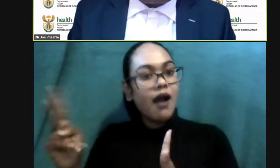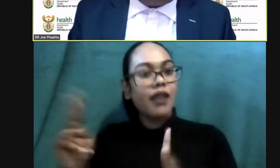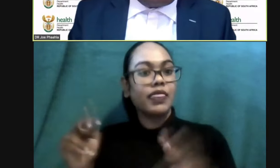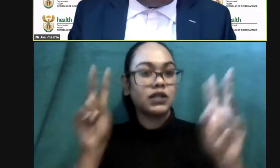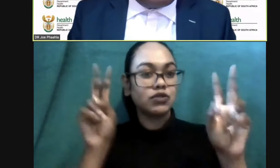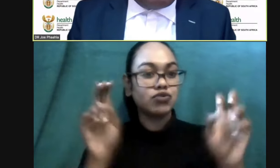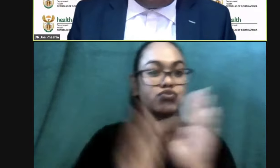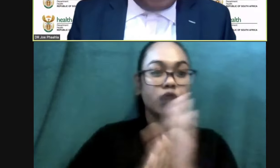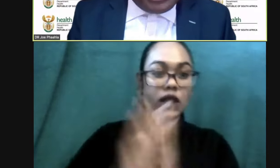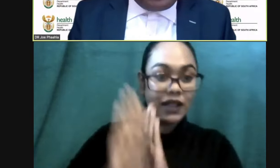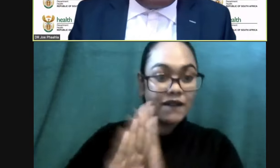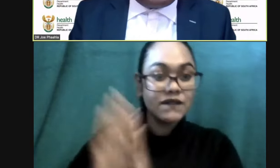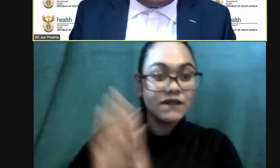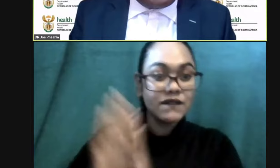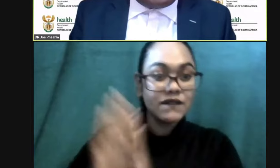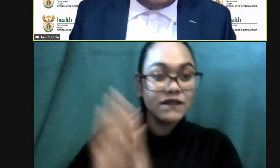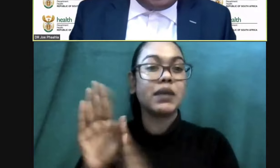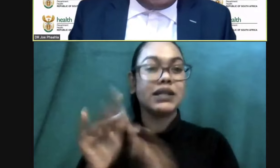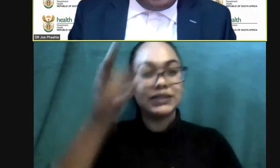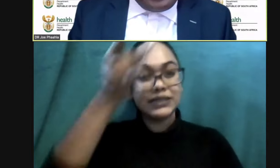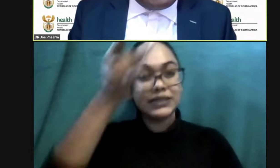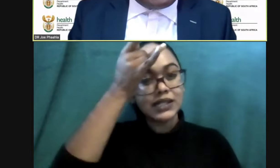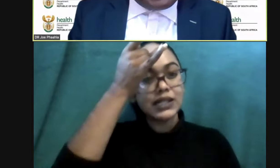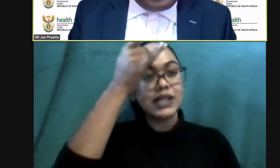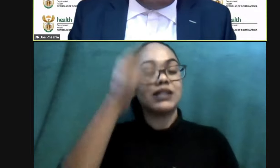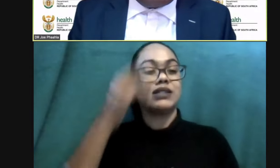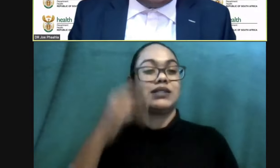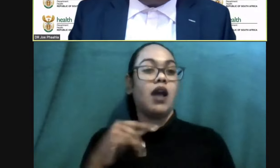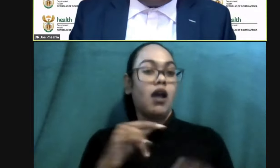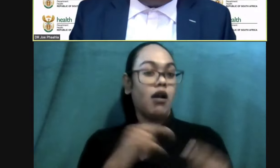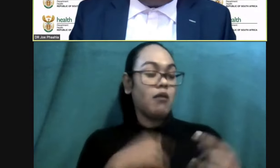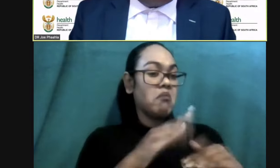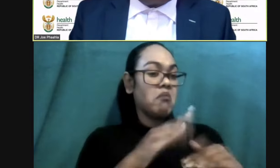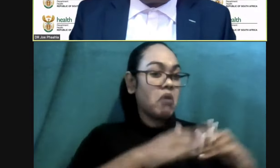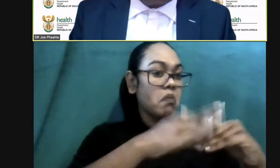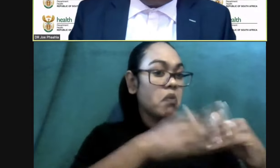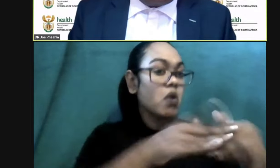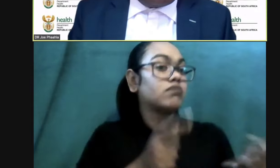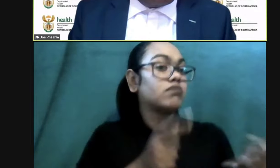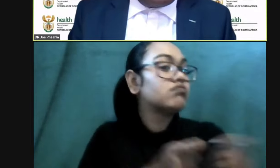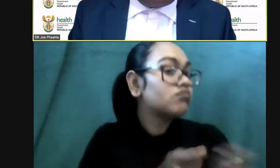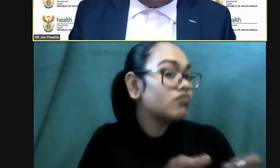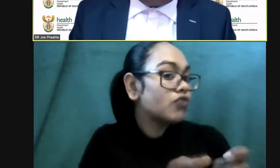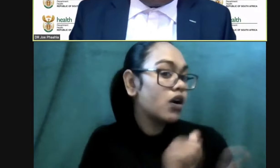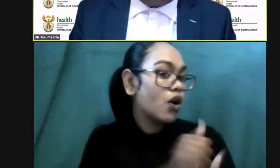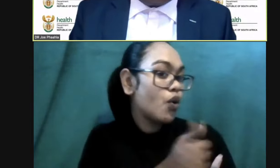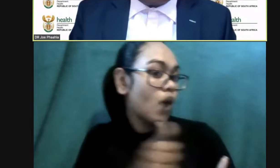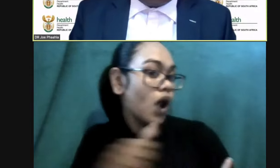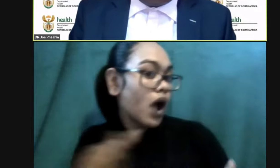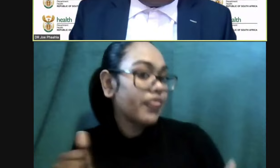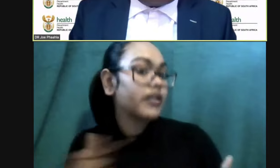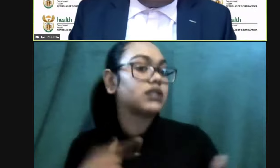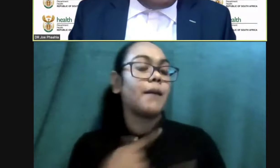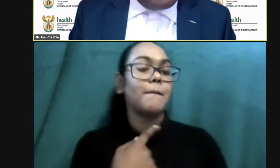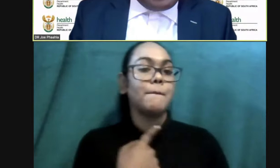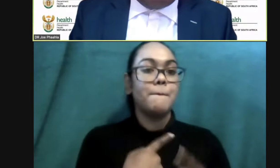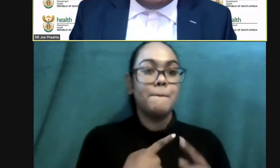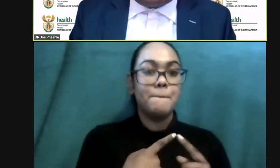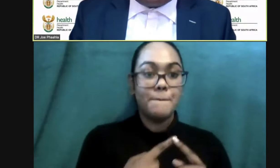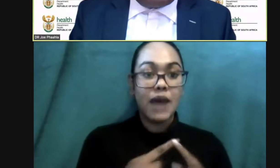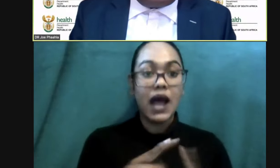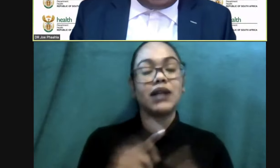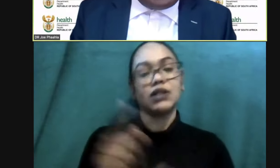improving prevention of disease and management of those who are already ill from